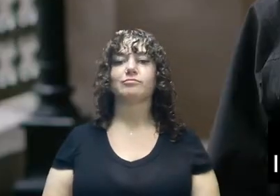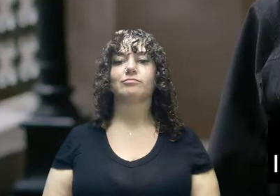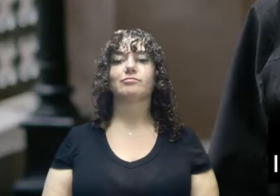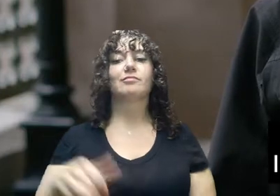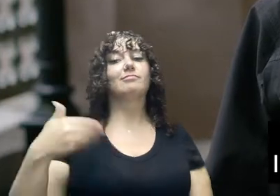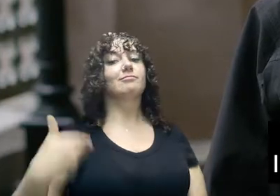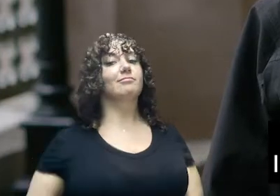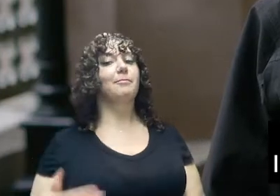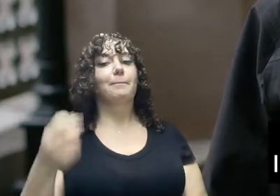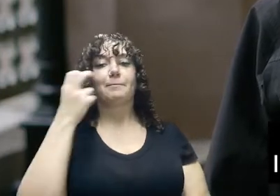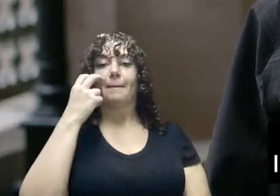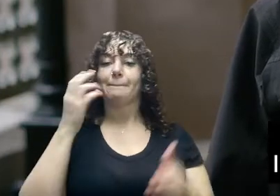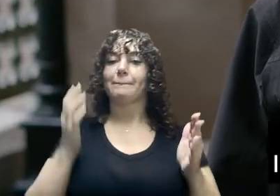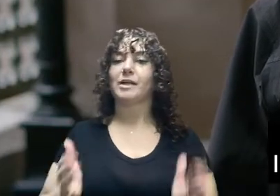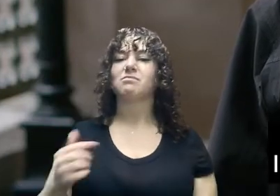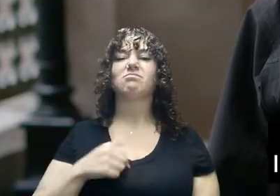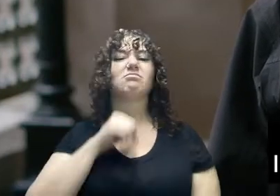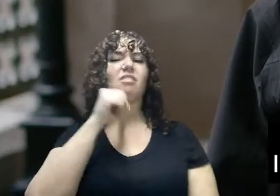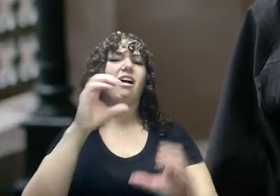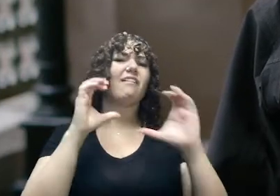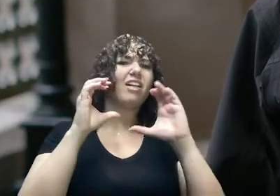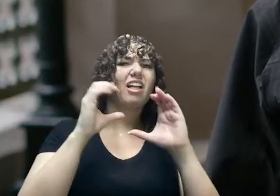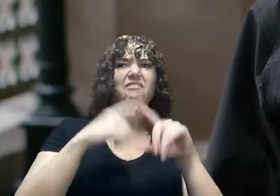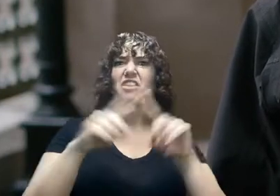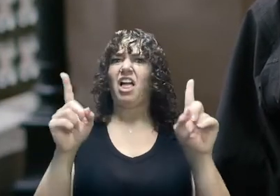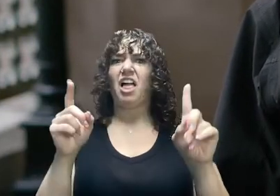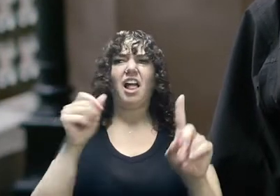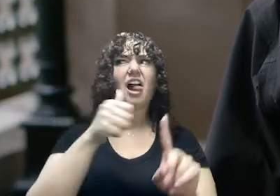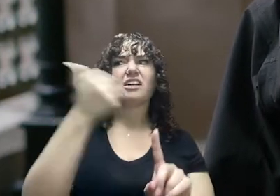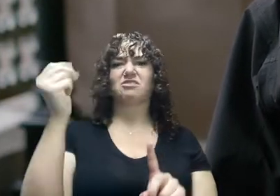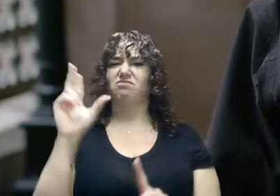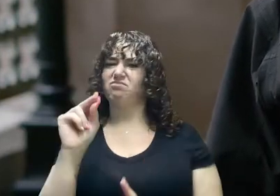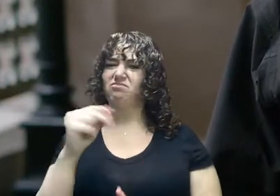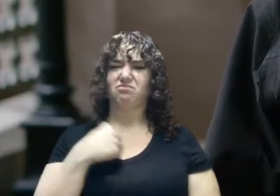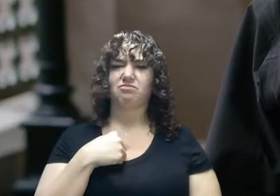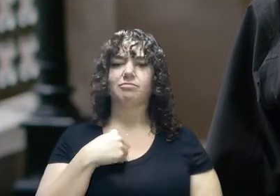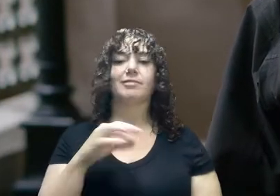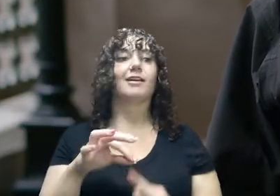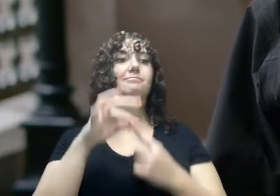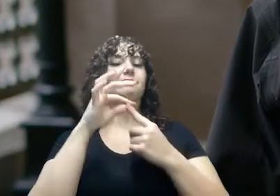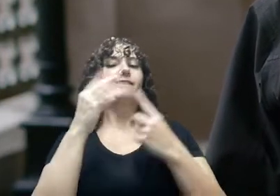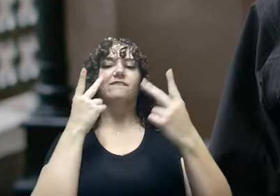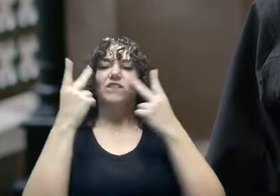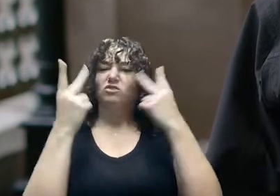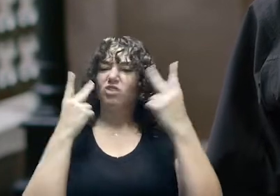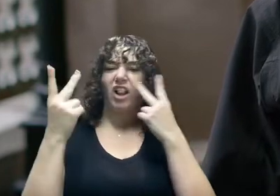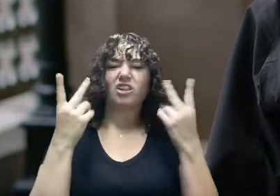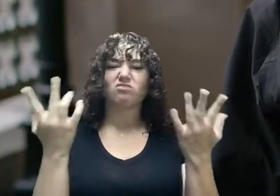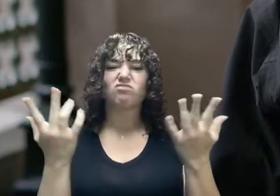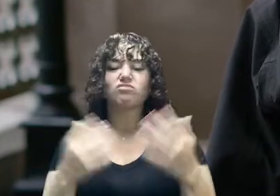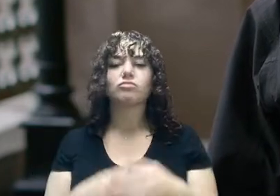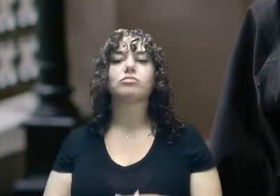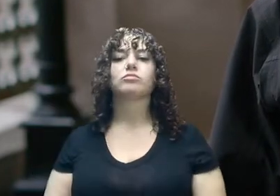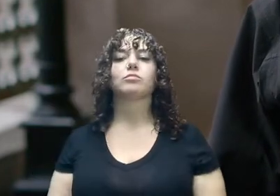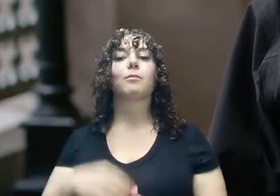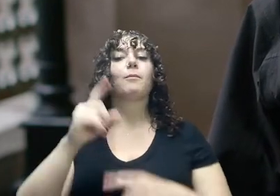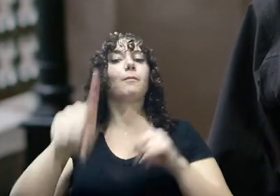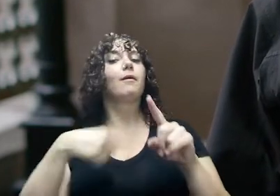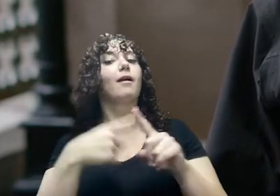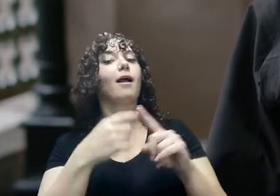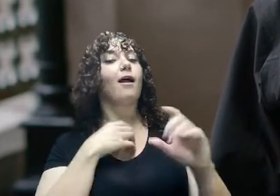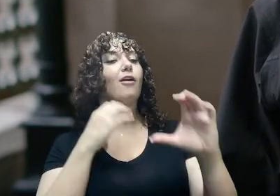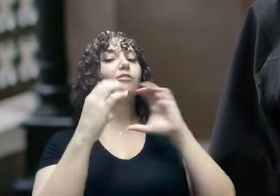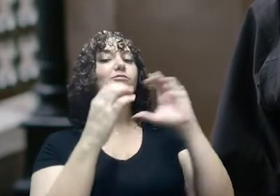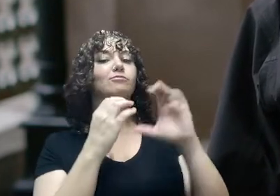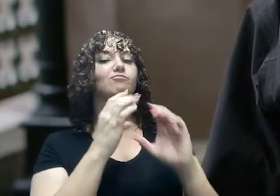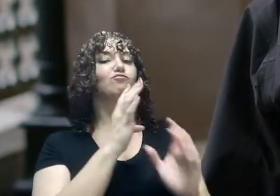As a blind person, I don't really communicate any differently than anyone else does, except from the visual standpoint. So